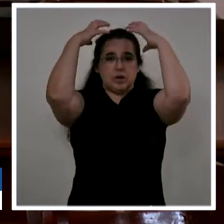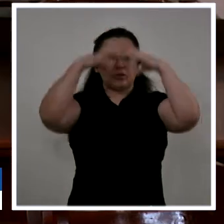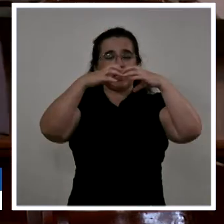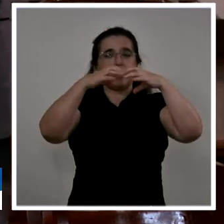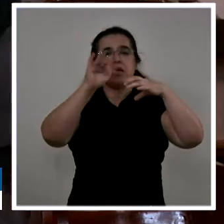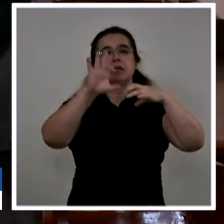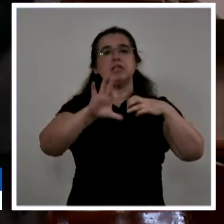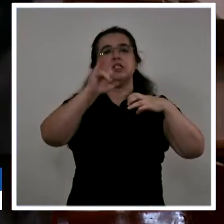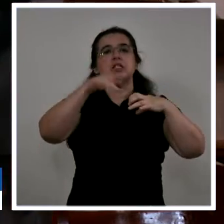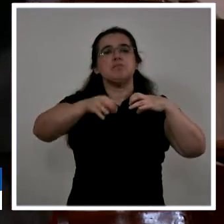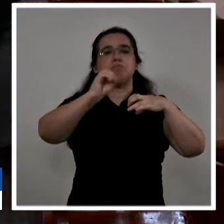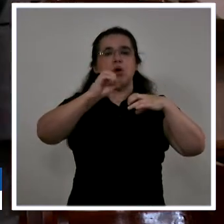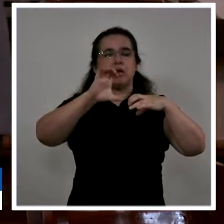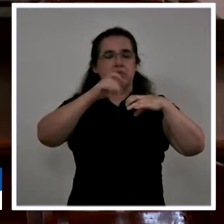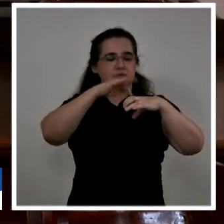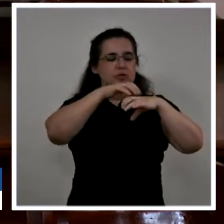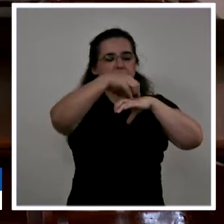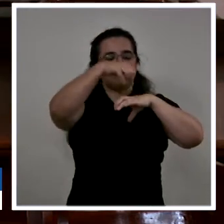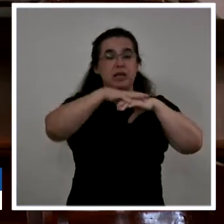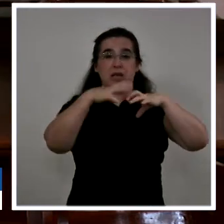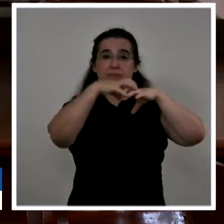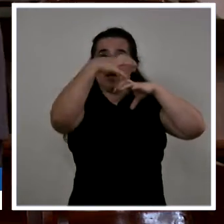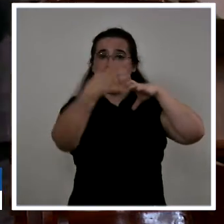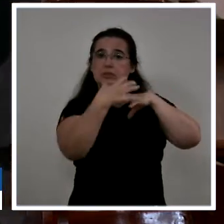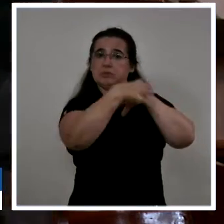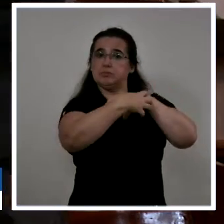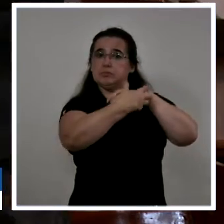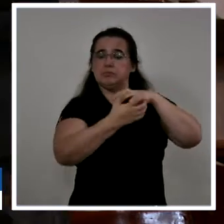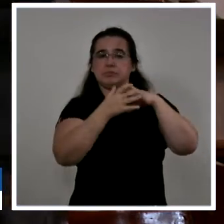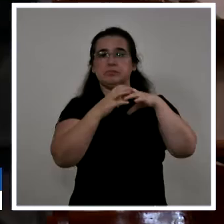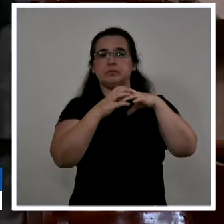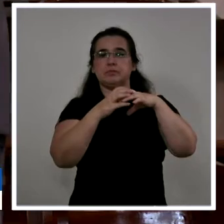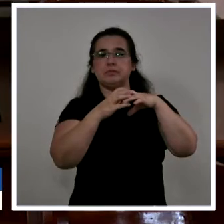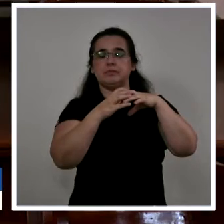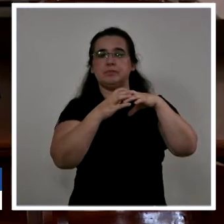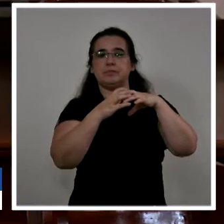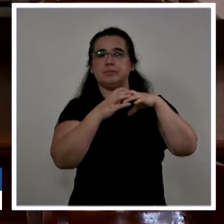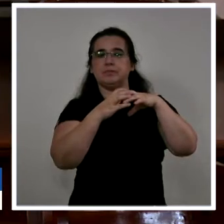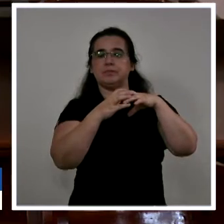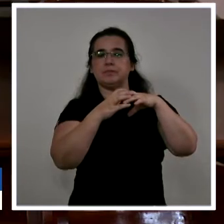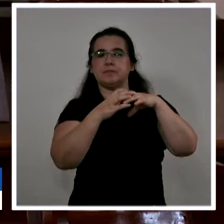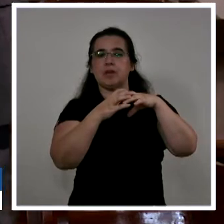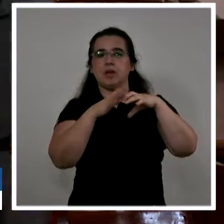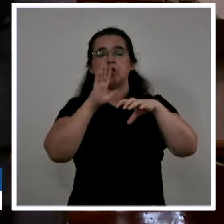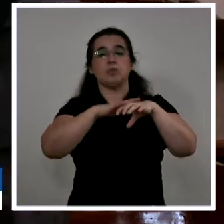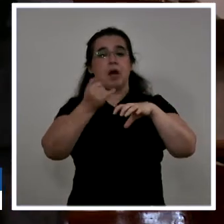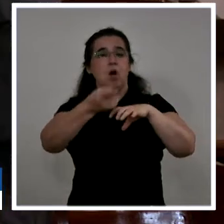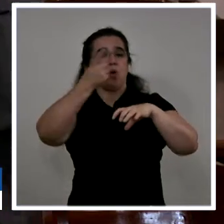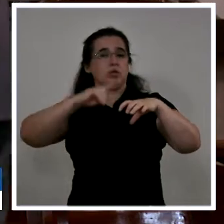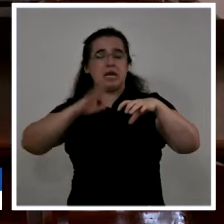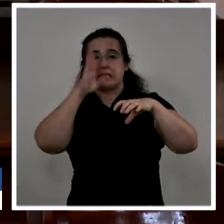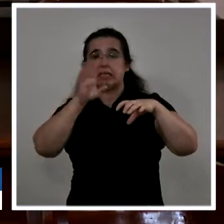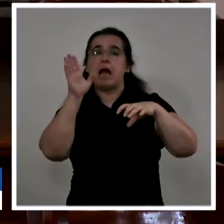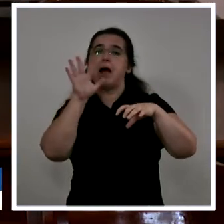o hipocampo. That is bigger. Que é maior. And if they didn't get licked a lot, their hippocampus is smaller. E pelo contrário, se a mãe